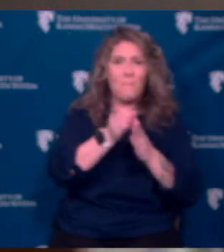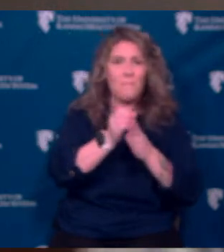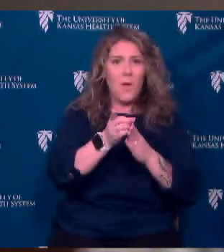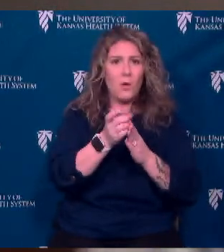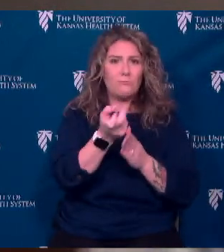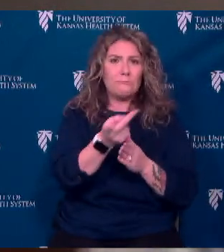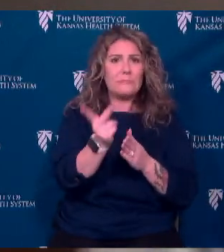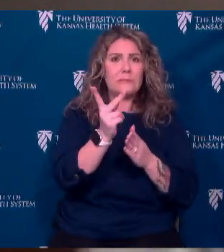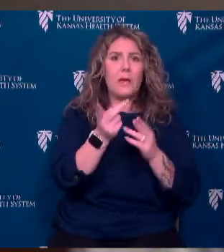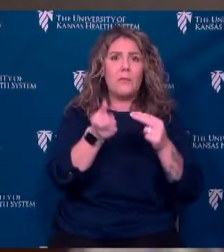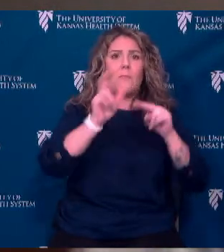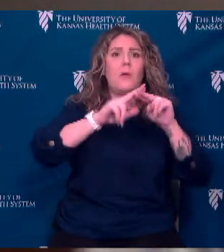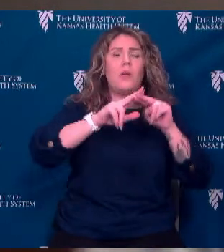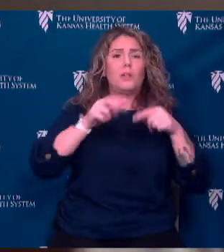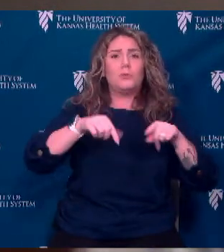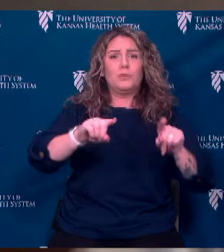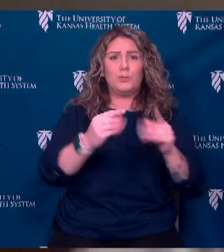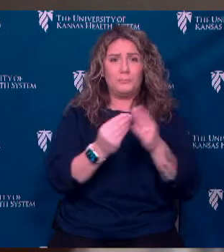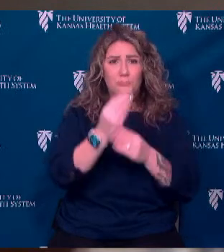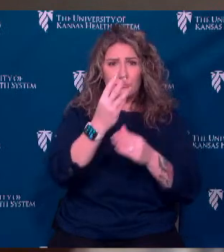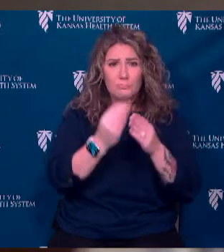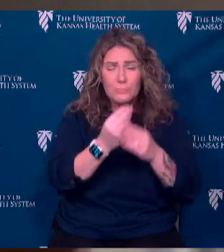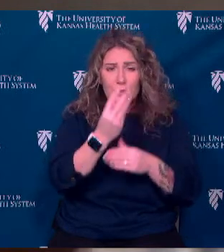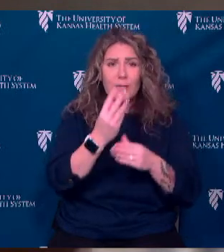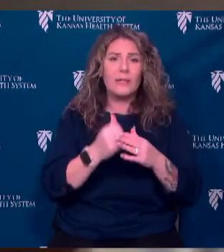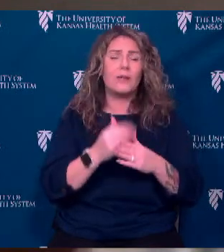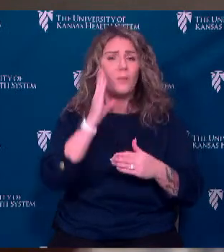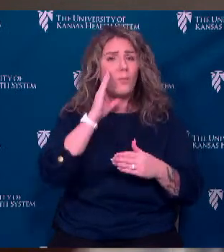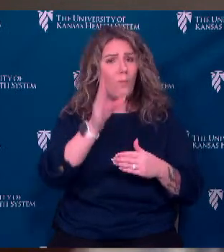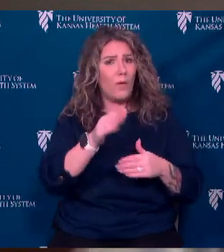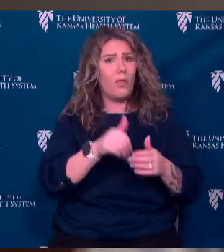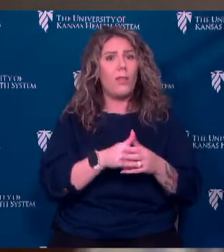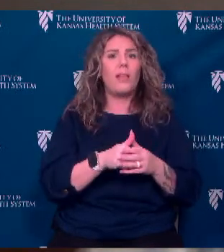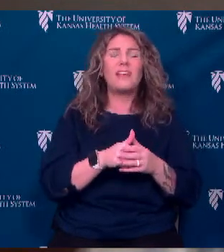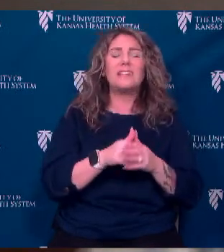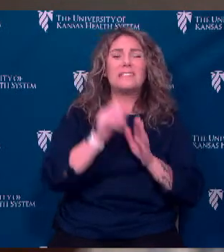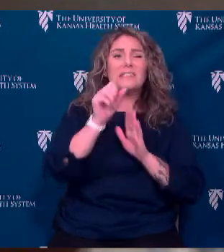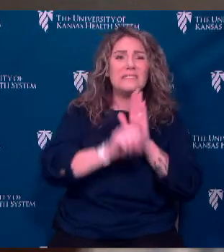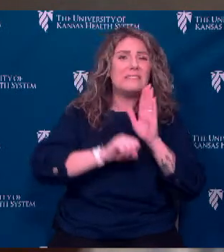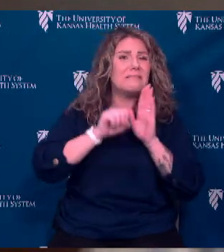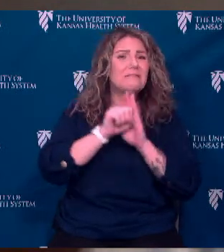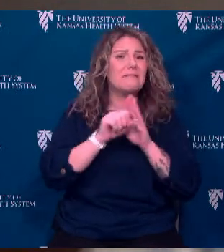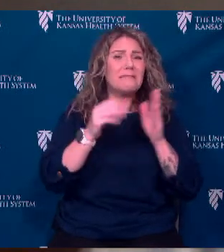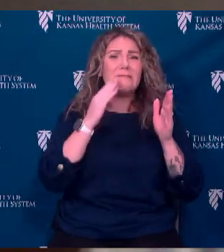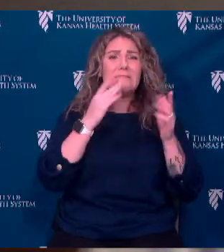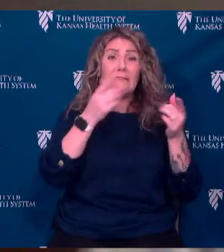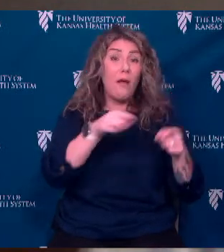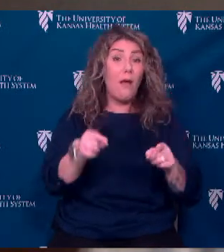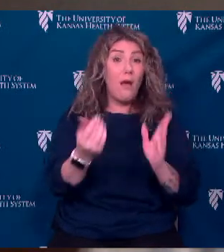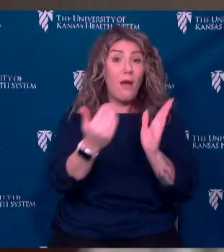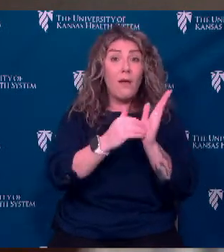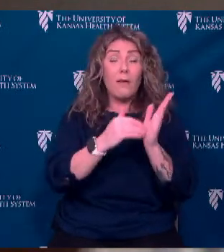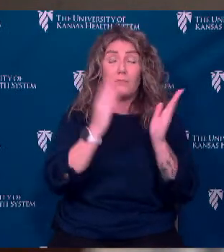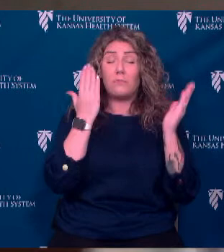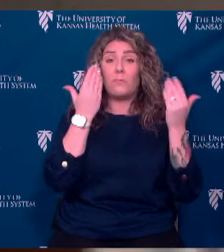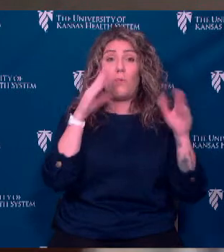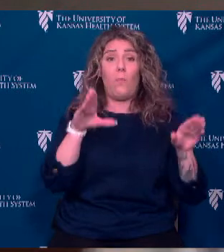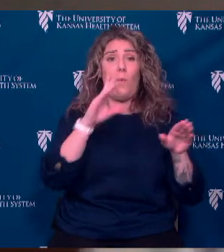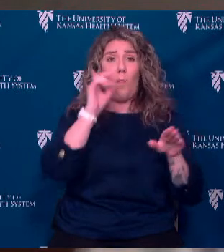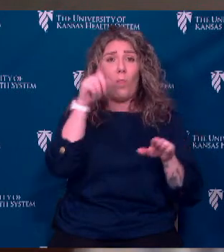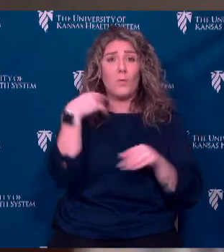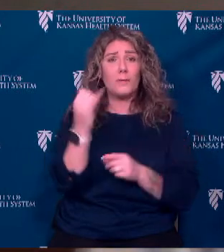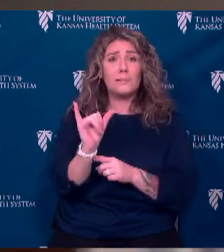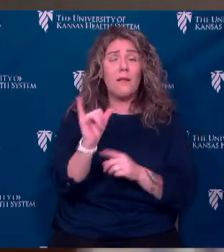sort of surge in the spring, that this is going to have a little seasonal reoccurrence. We don't know what that looks like. Obviously, we hope it's